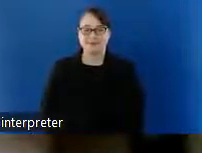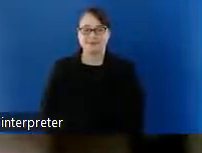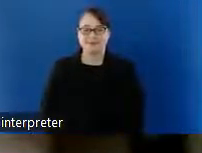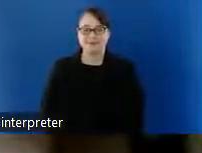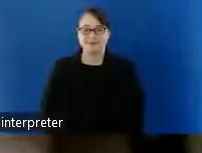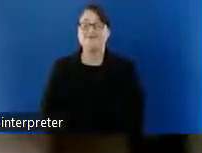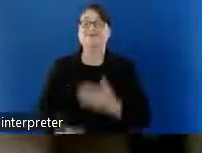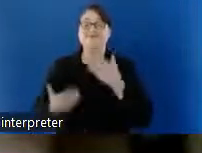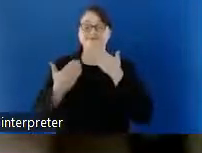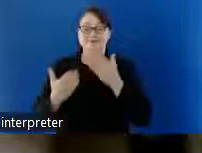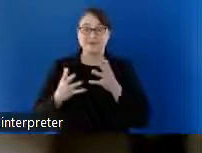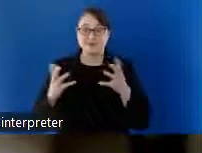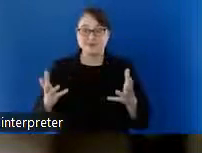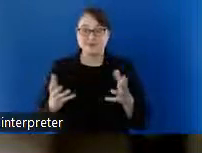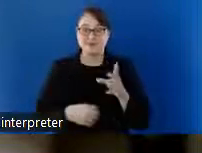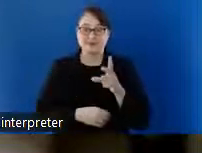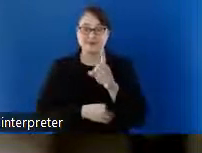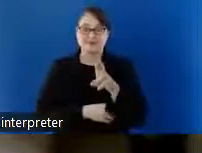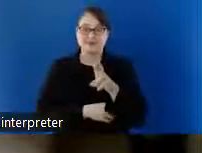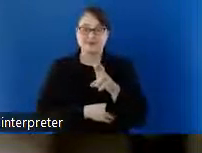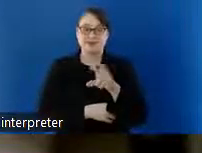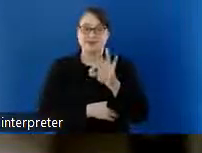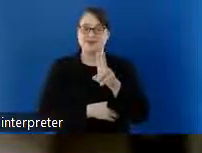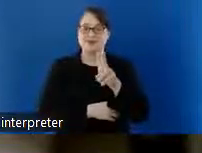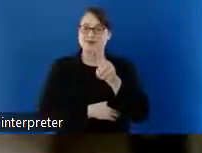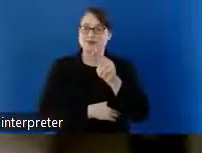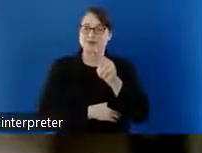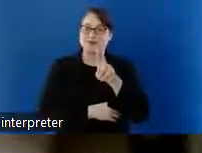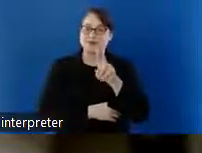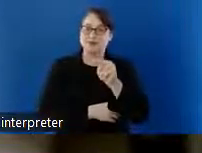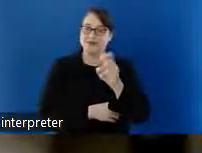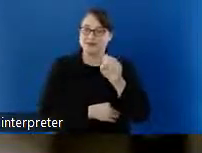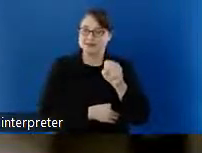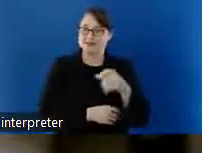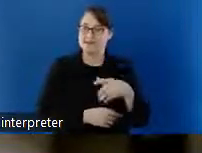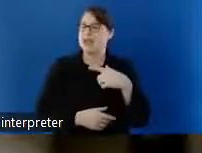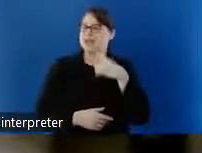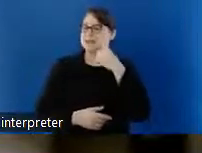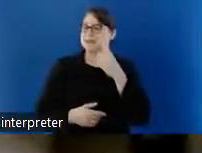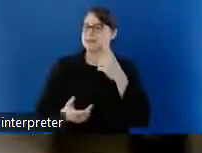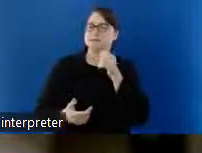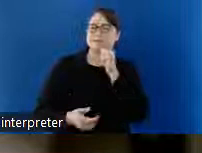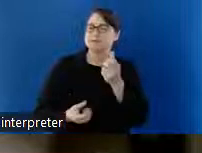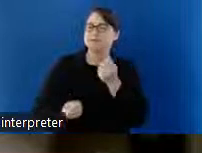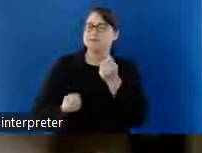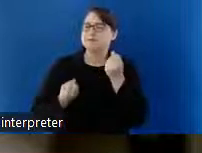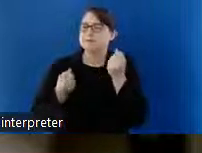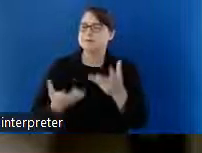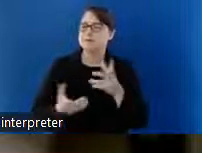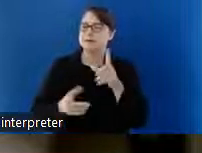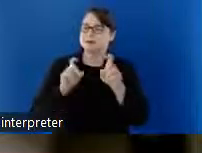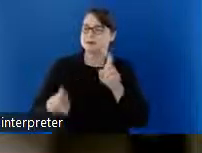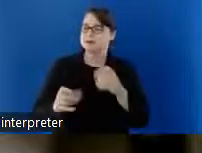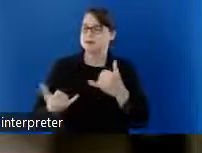Thank you so much, Dr. Furness. I don't think we have gotten a lot of questions right now, so I think we're going to save Q&A till the end of